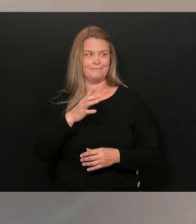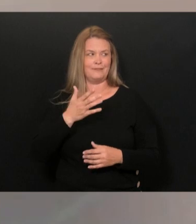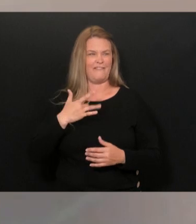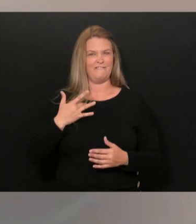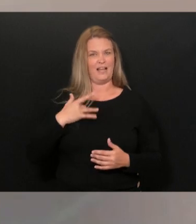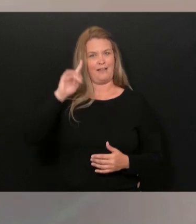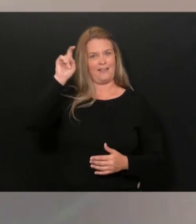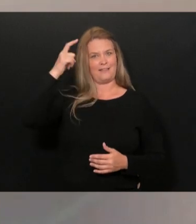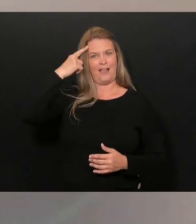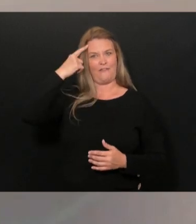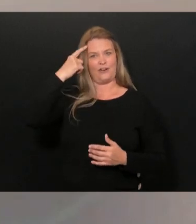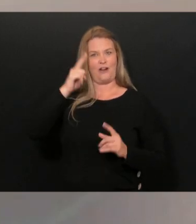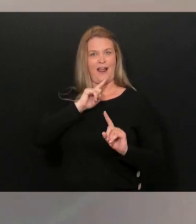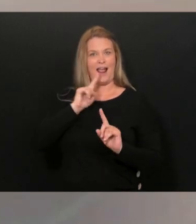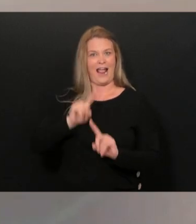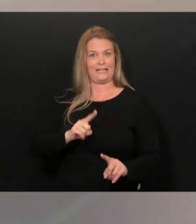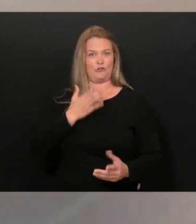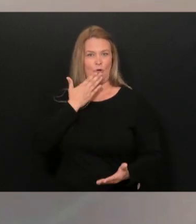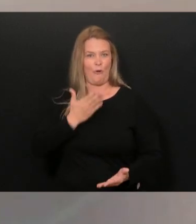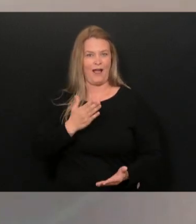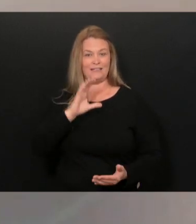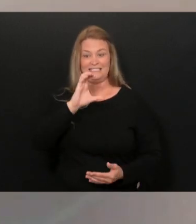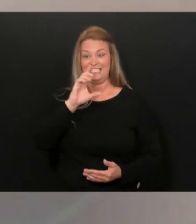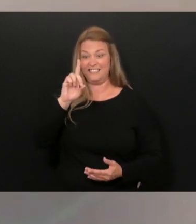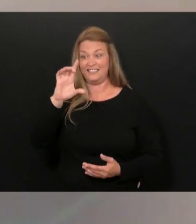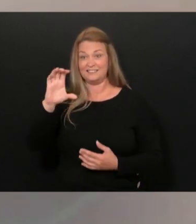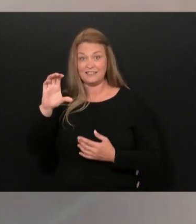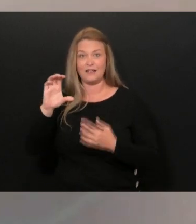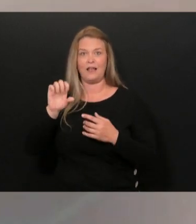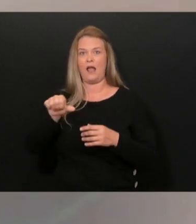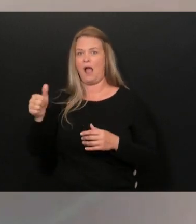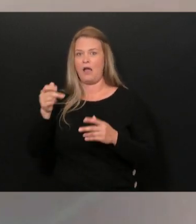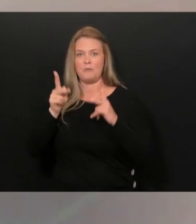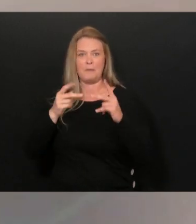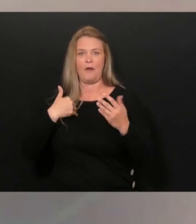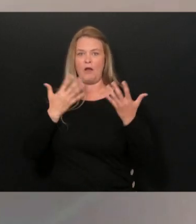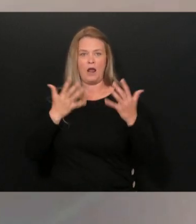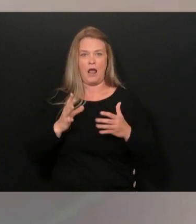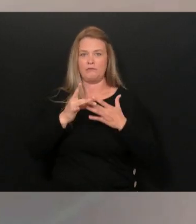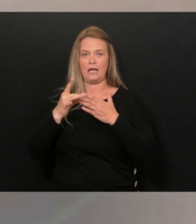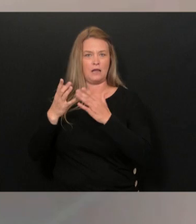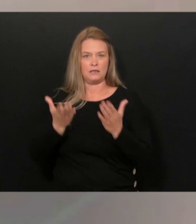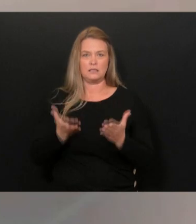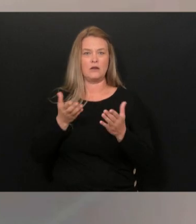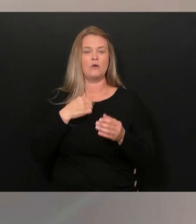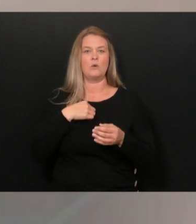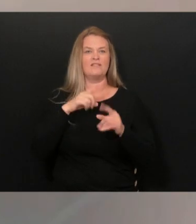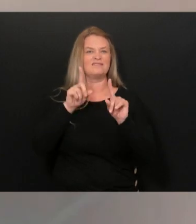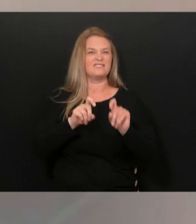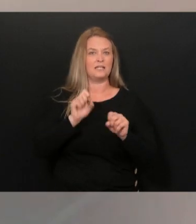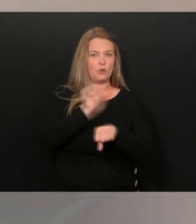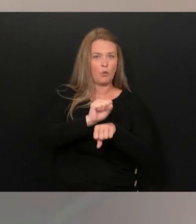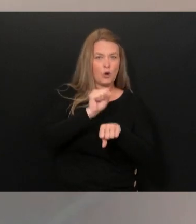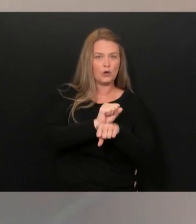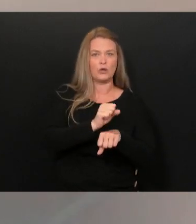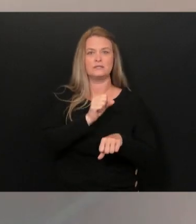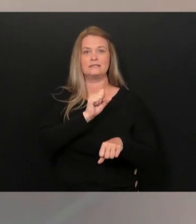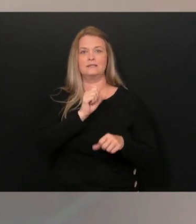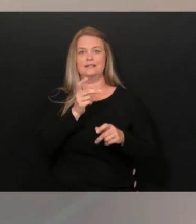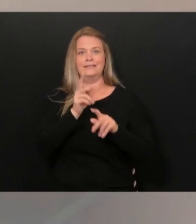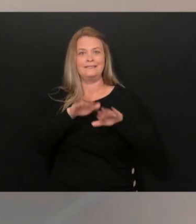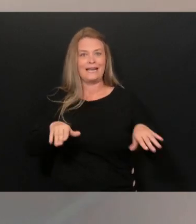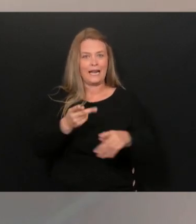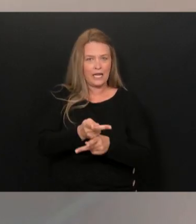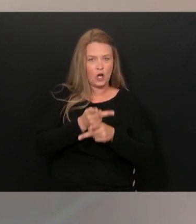answered it very well. CDC and others have guidelines. We are testing workers in daycares to make sure that